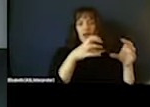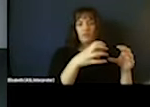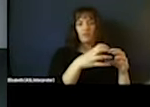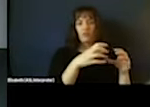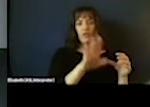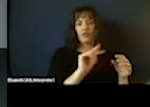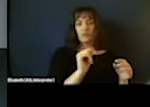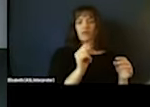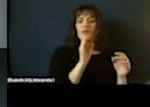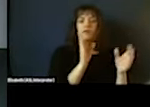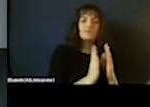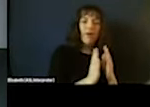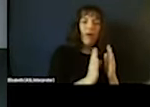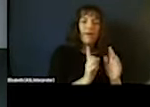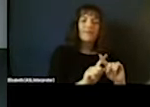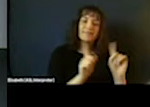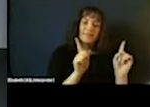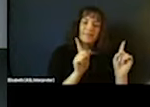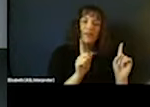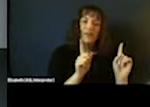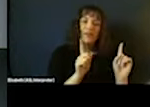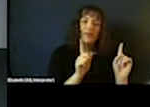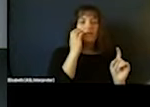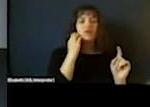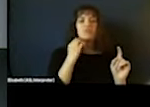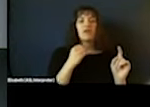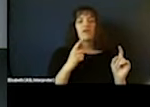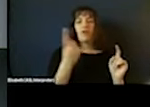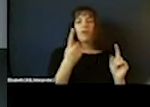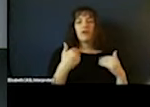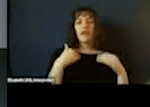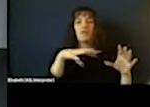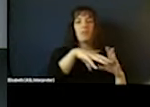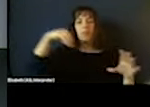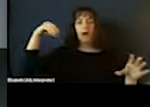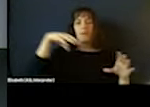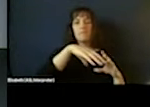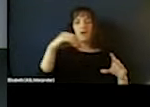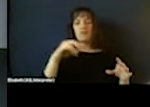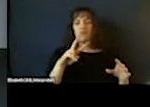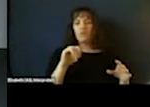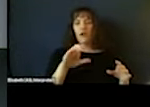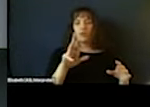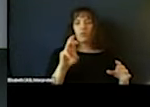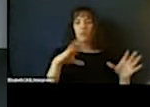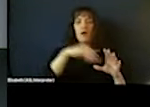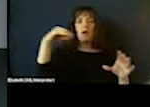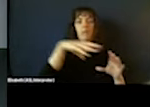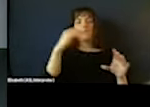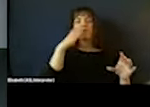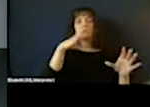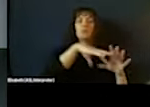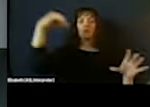but you should work always with a vacuum pump, because they should suck all the airs and kind of